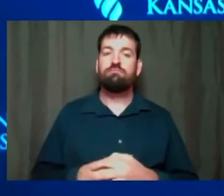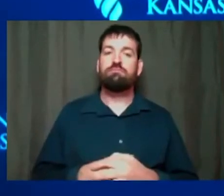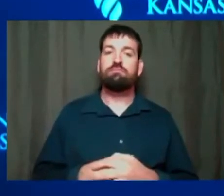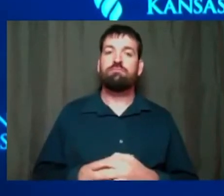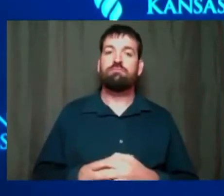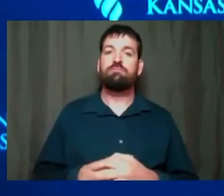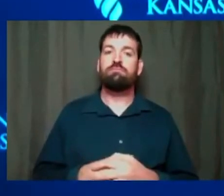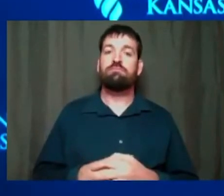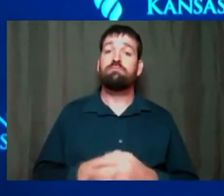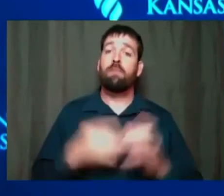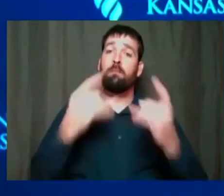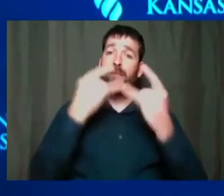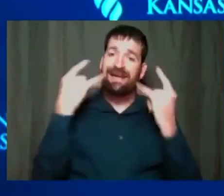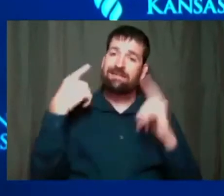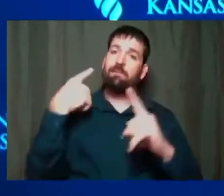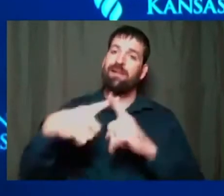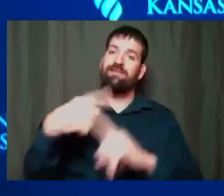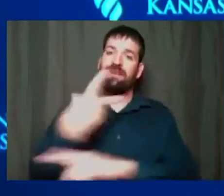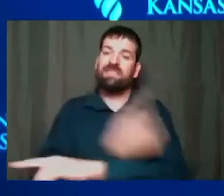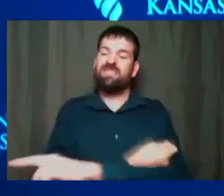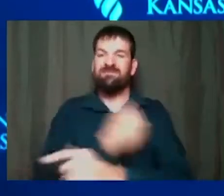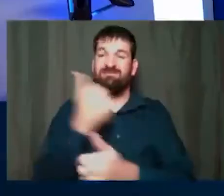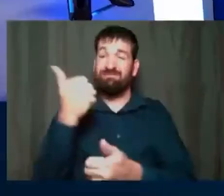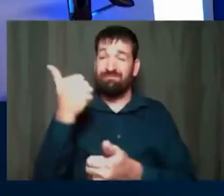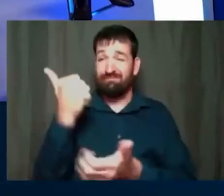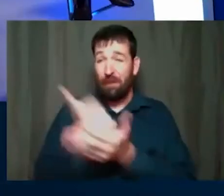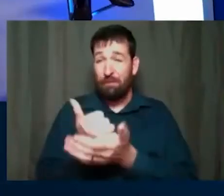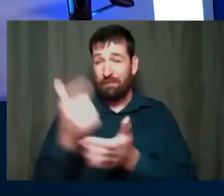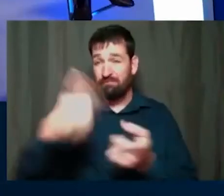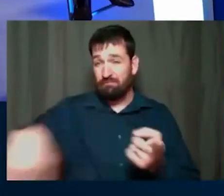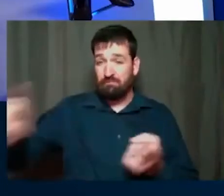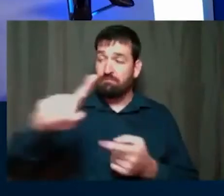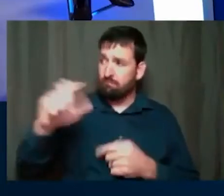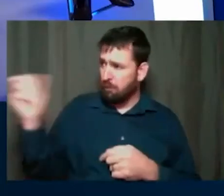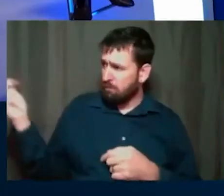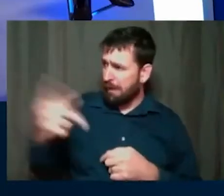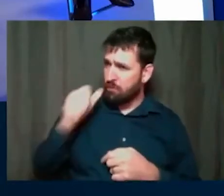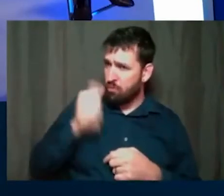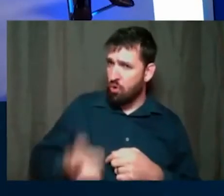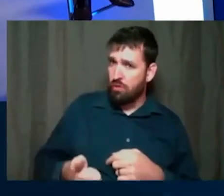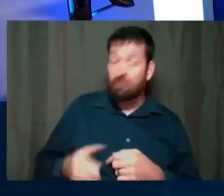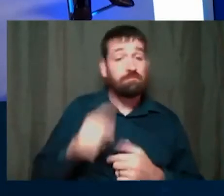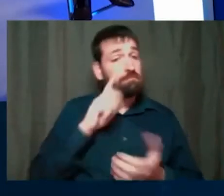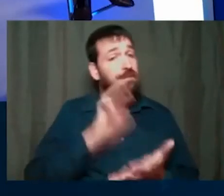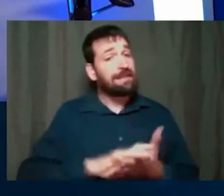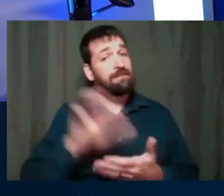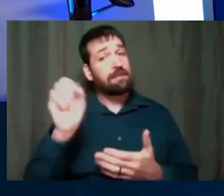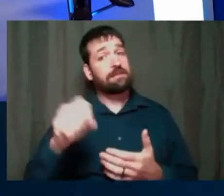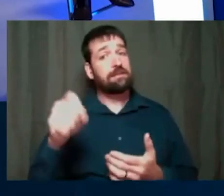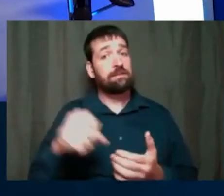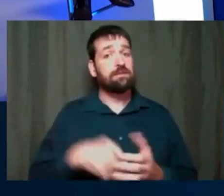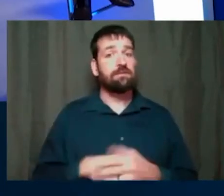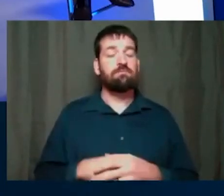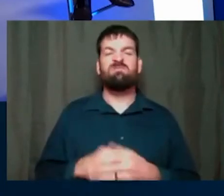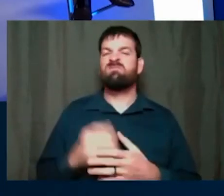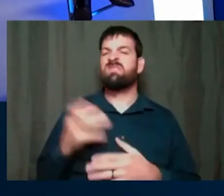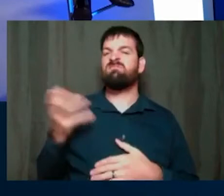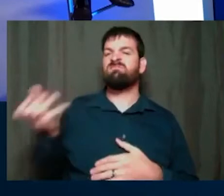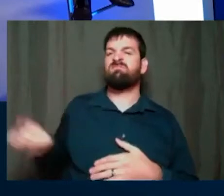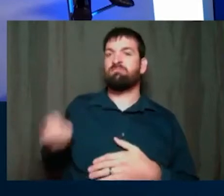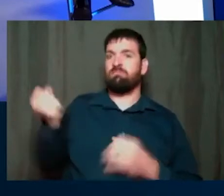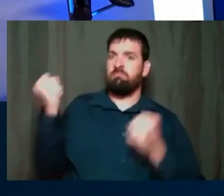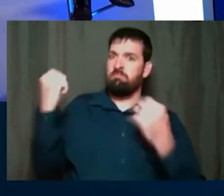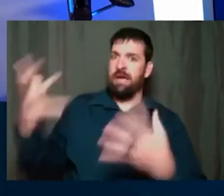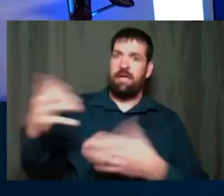plus vaccination really helps all of us. Are you back tomorrow? I believe I am. Okay, then I can hold some of these. I've got a lot more questions, and they're